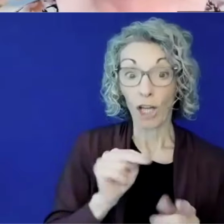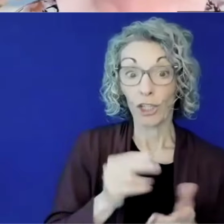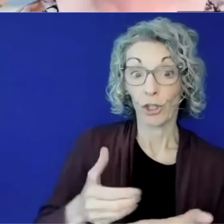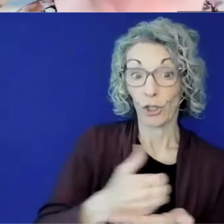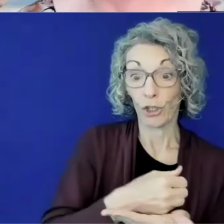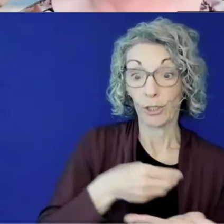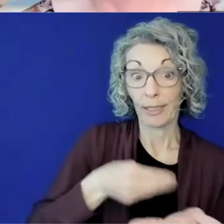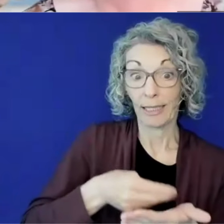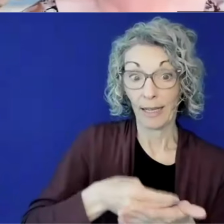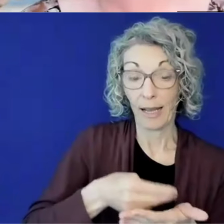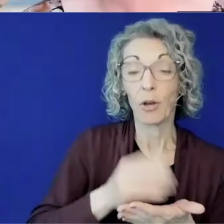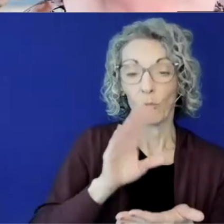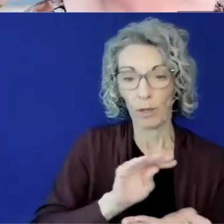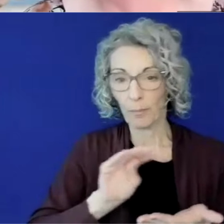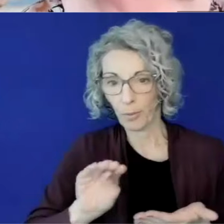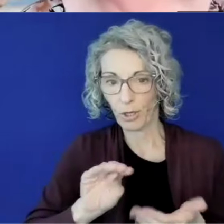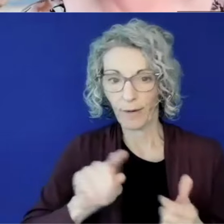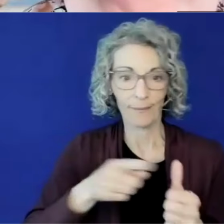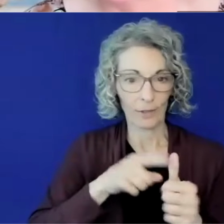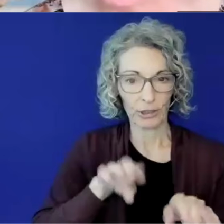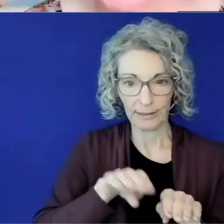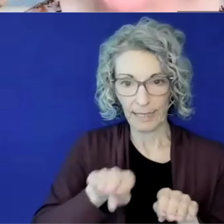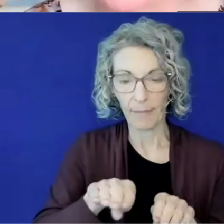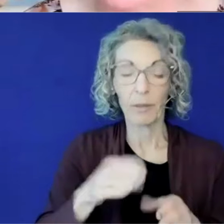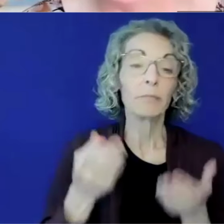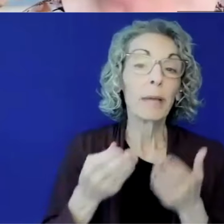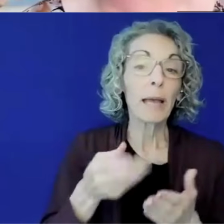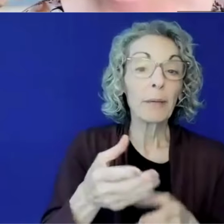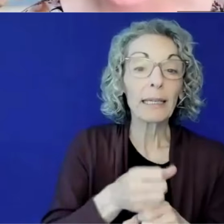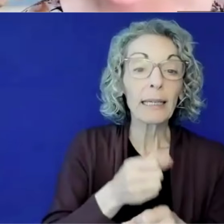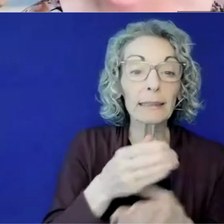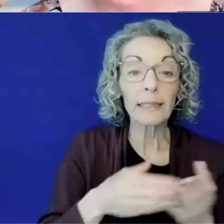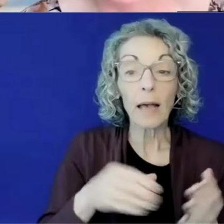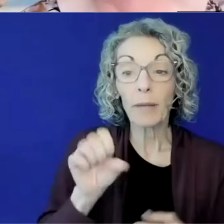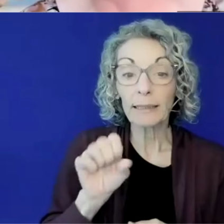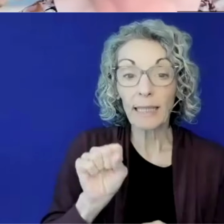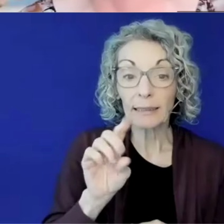in here at step 1. Maybe they're getting some Social Security